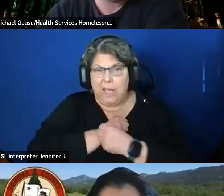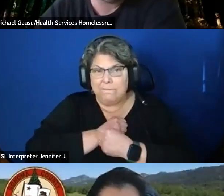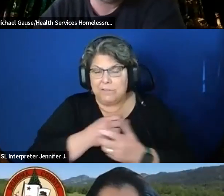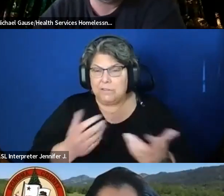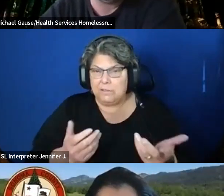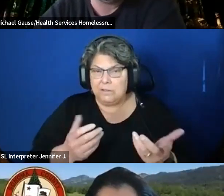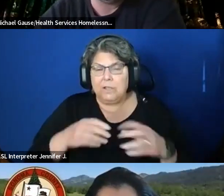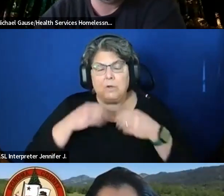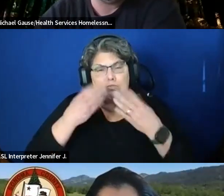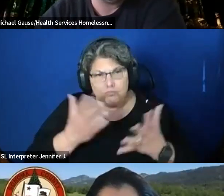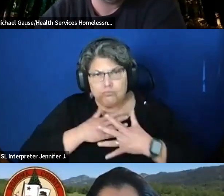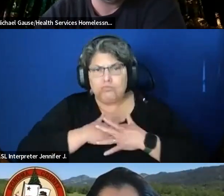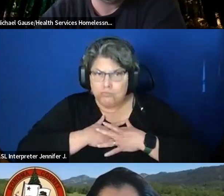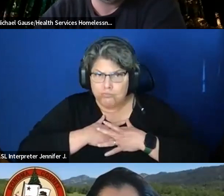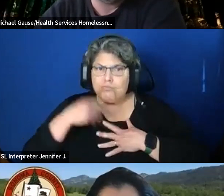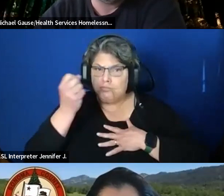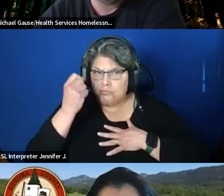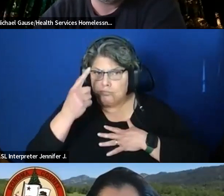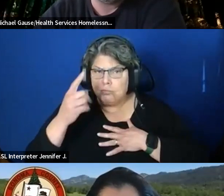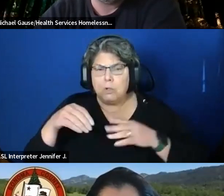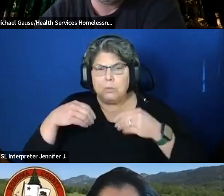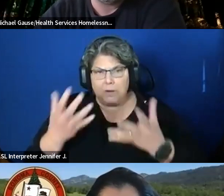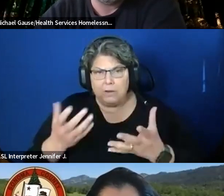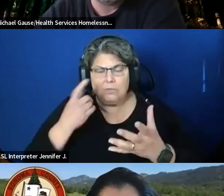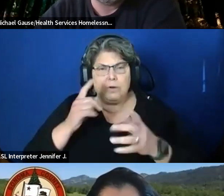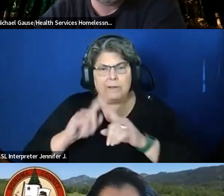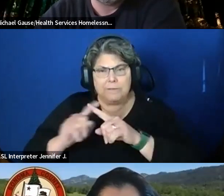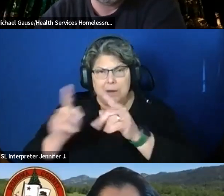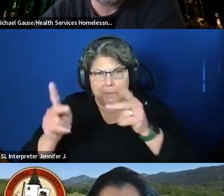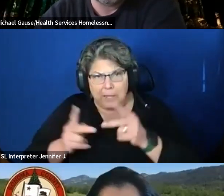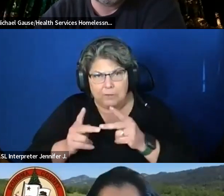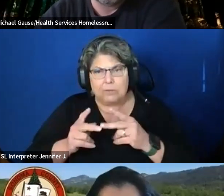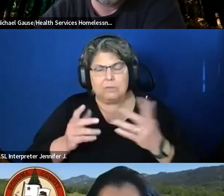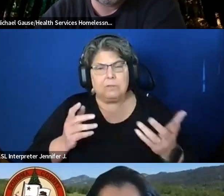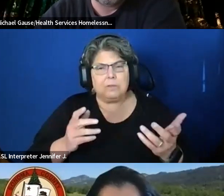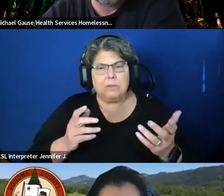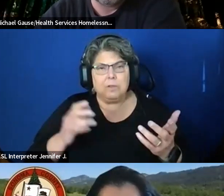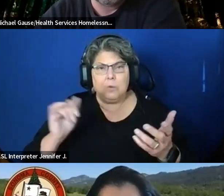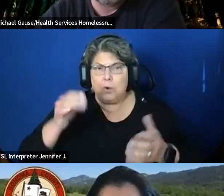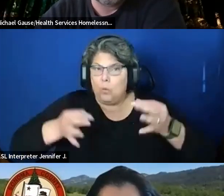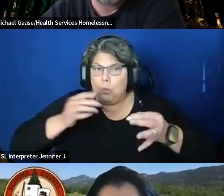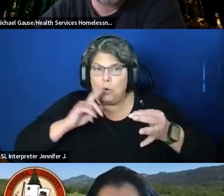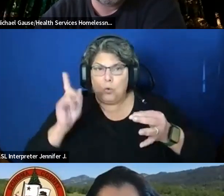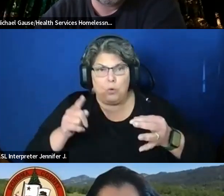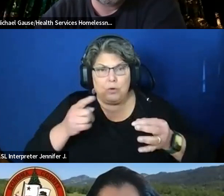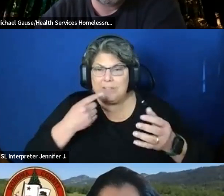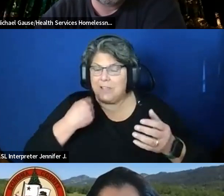the compassionate option. We provide different non-congregate shelters. We're at a point where even court orders have said that we can't